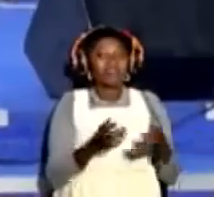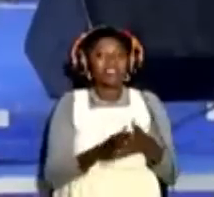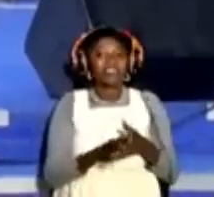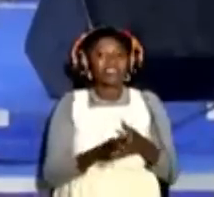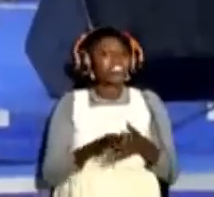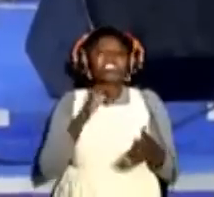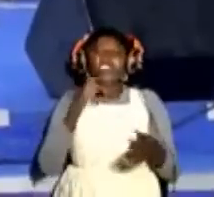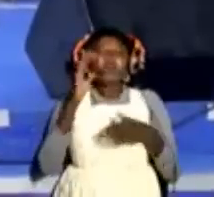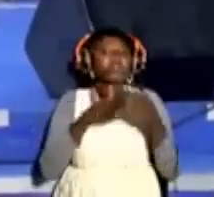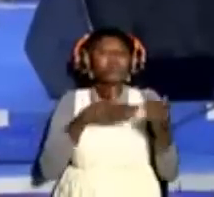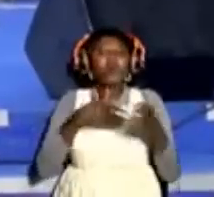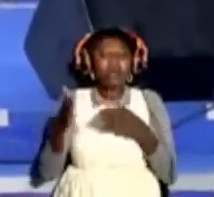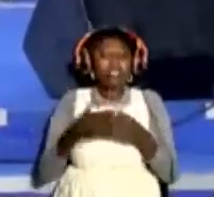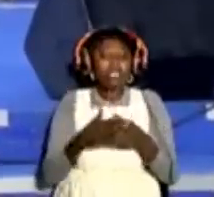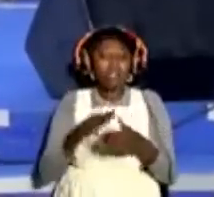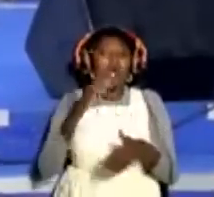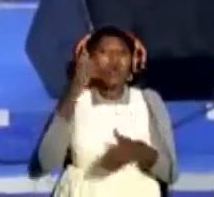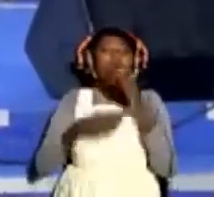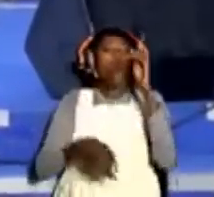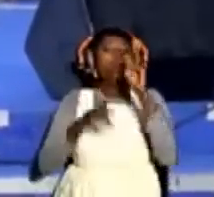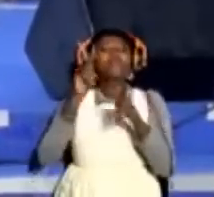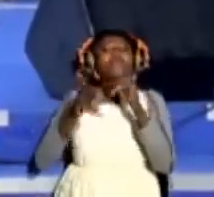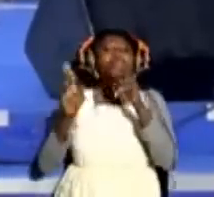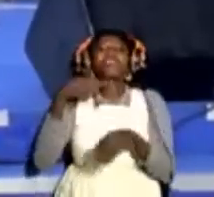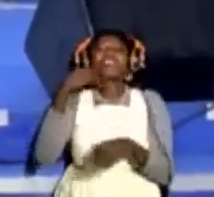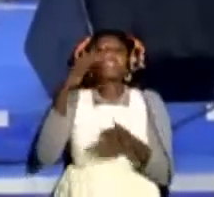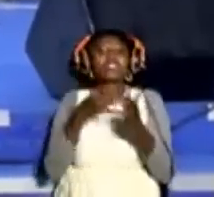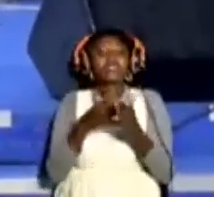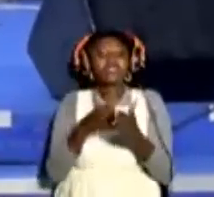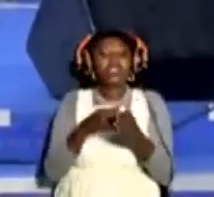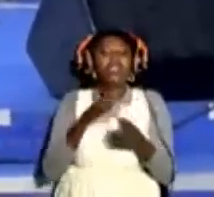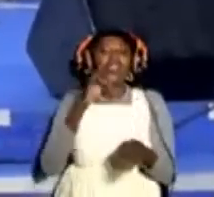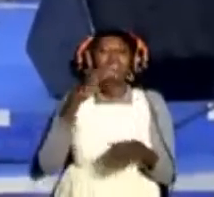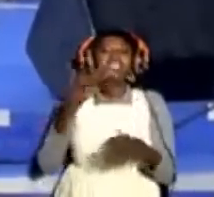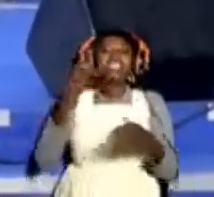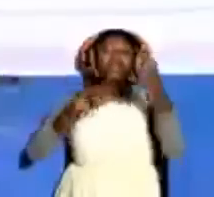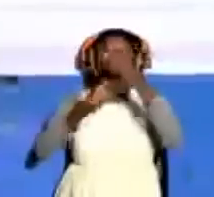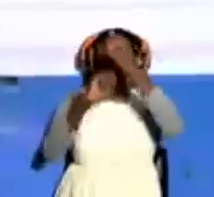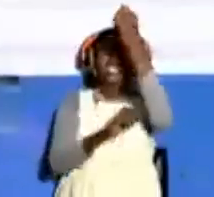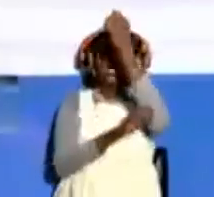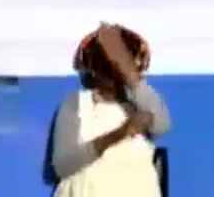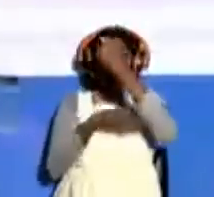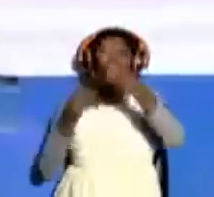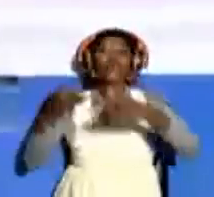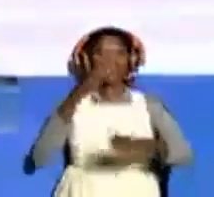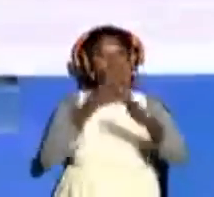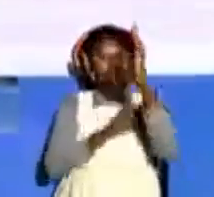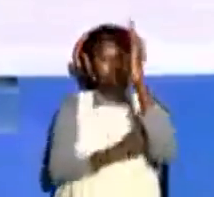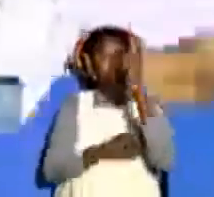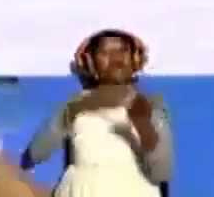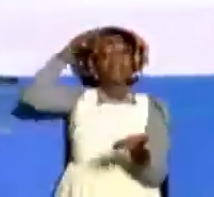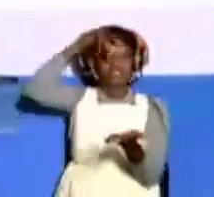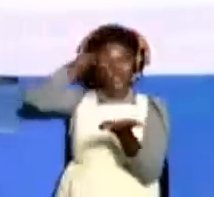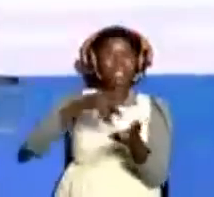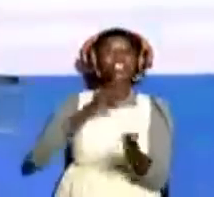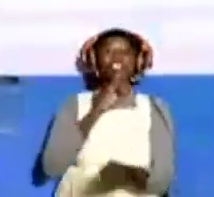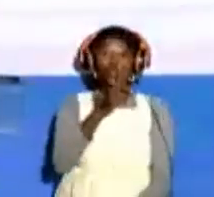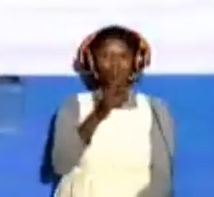It doesn't matter what people are doing, what they are saying, how they are doing it. The foundation of God standeth sure.